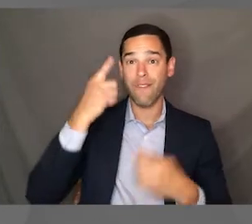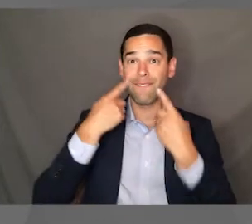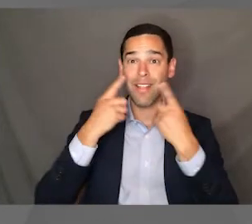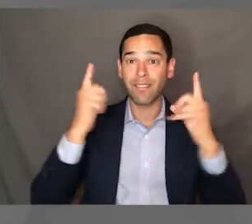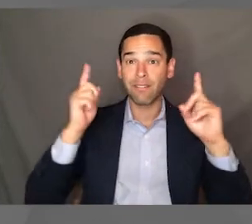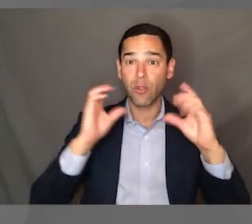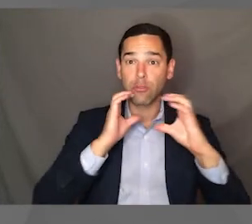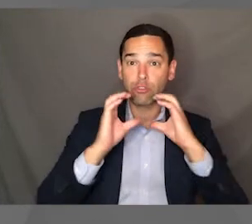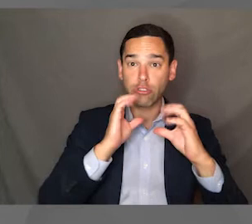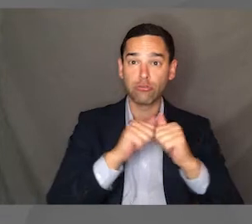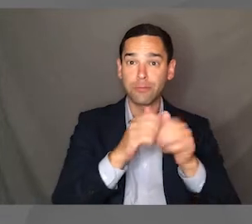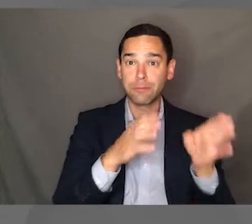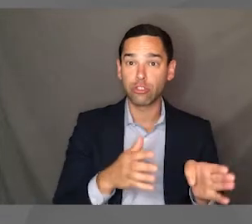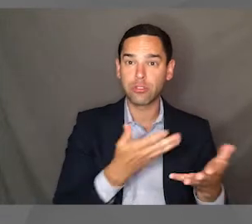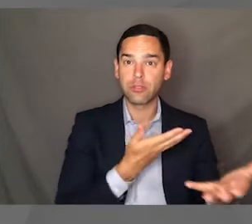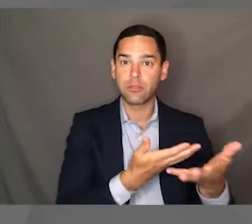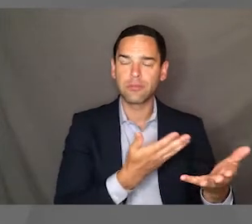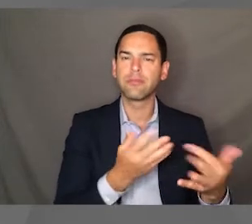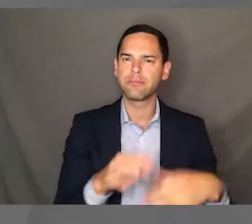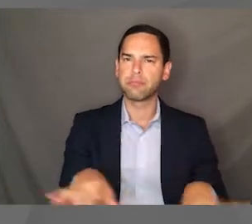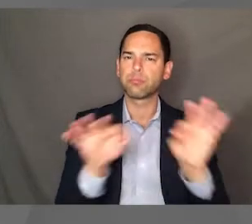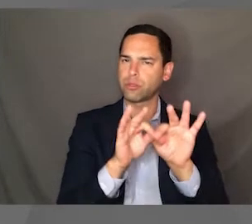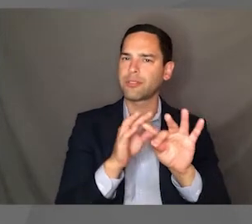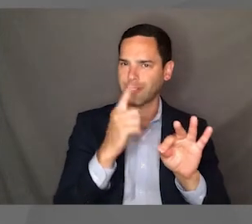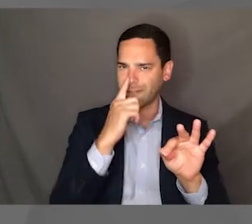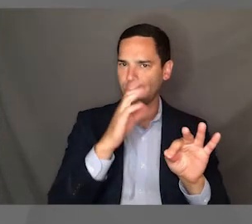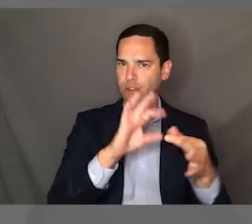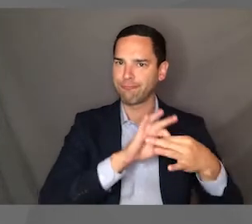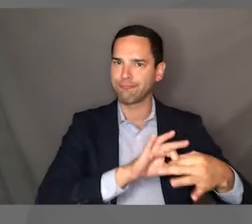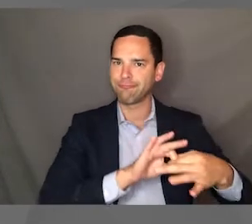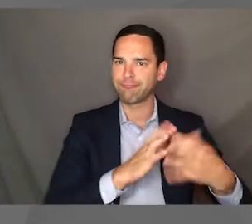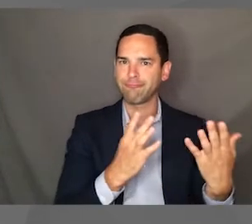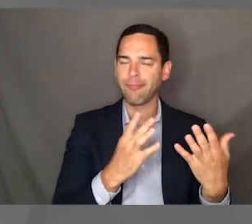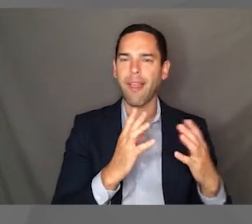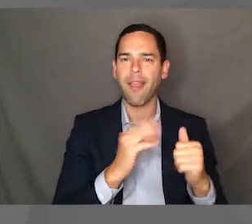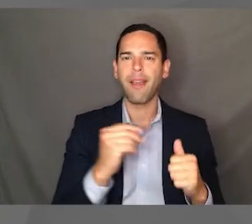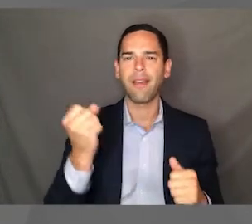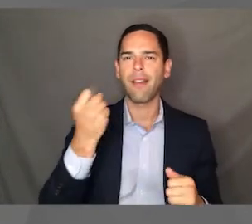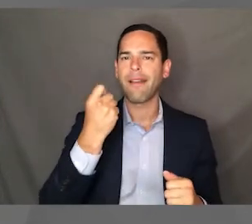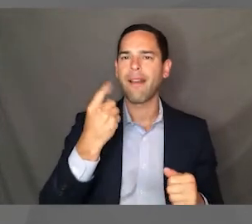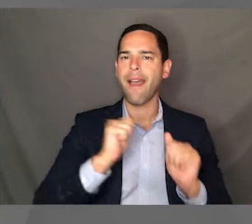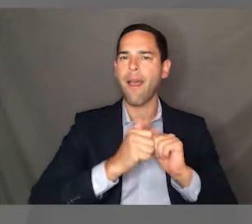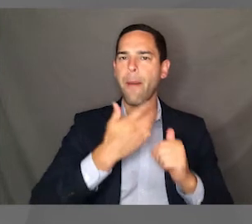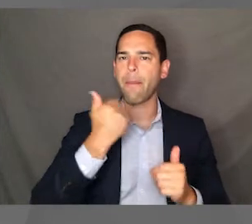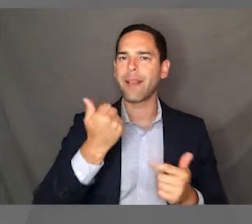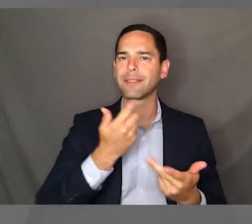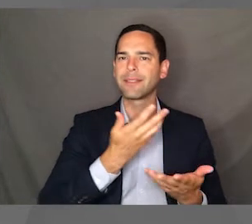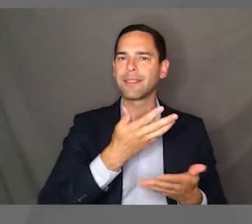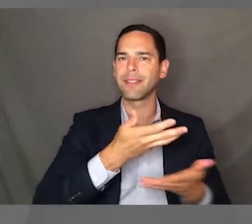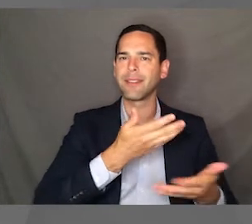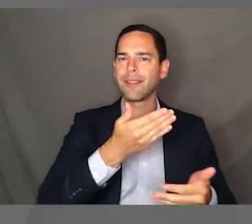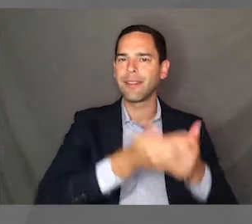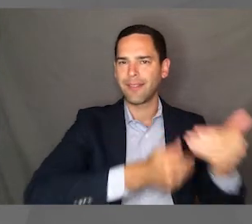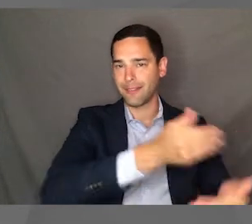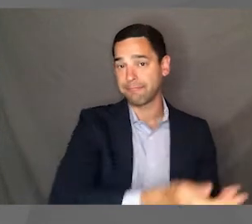with the person, so you understand how to interact with them going